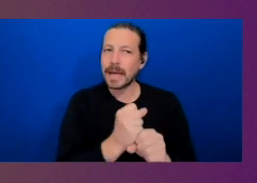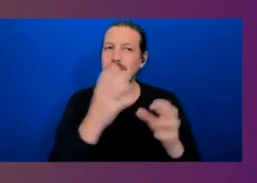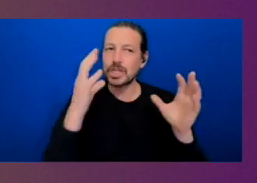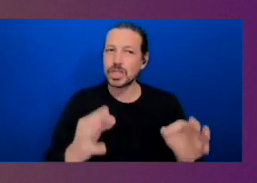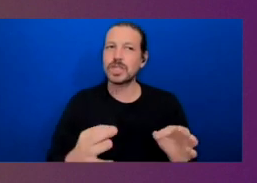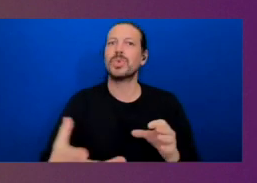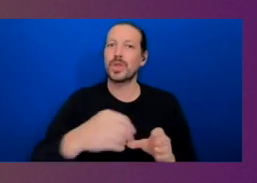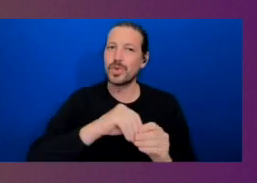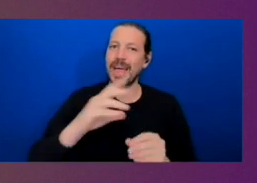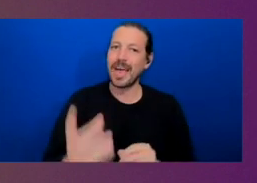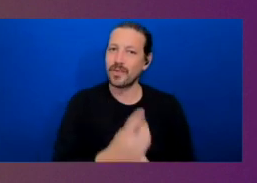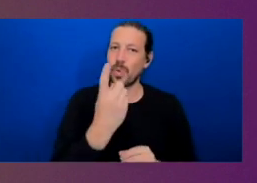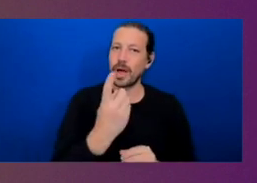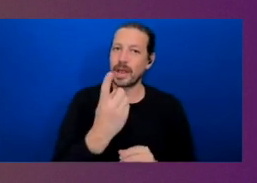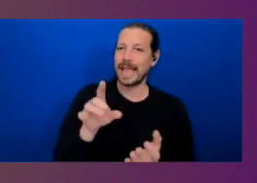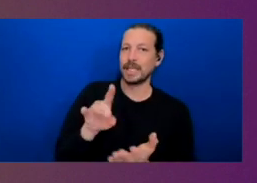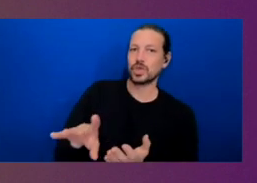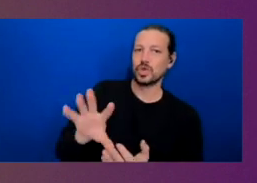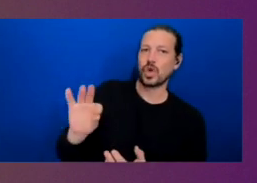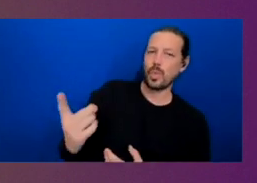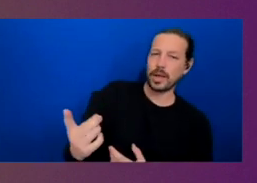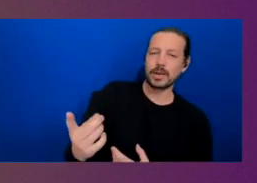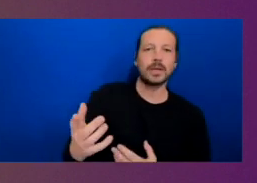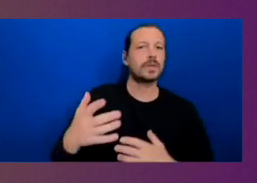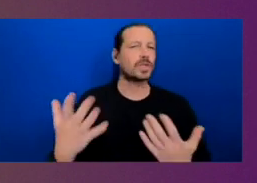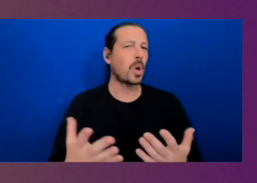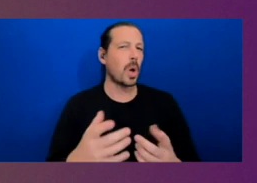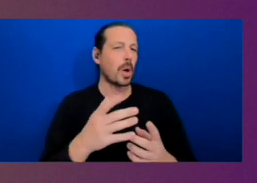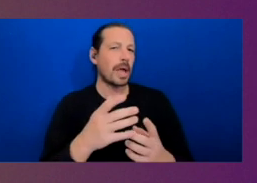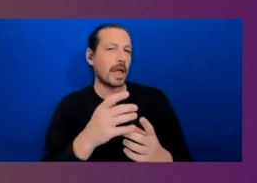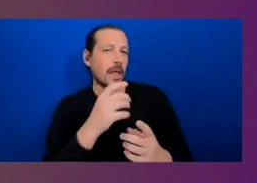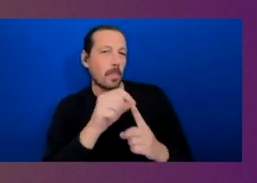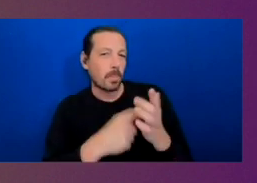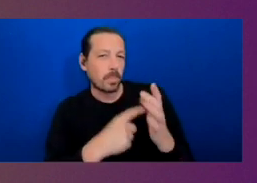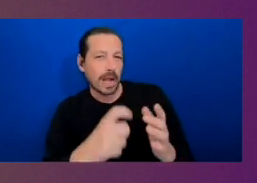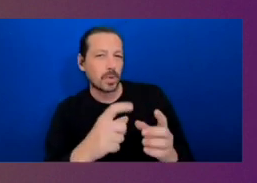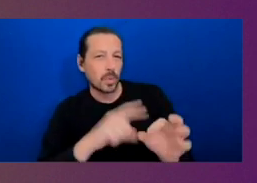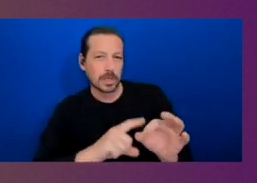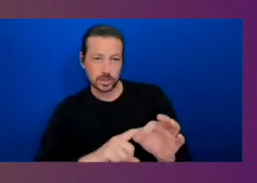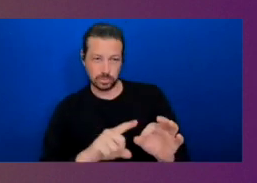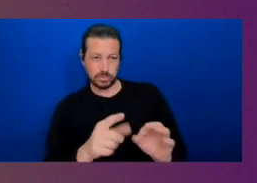bit practical here. So what does that kind of practically look like as you work with businesses?